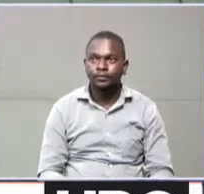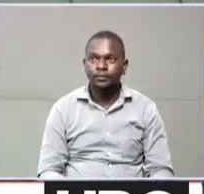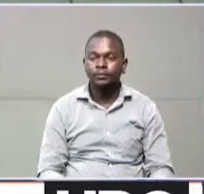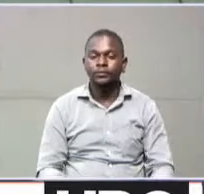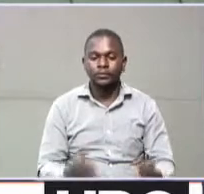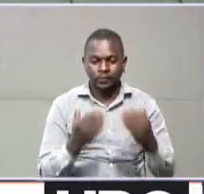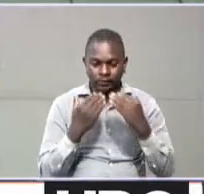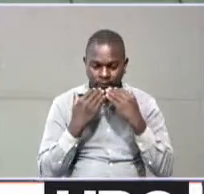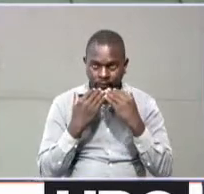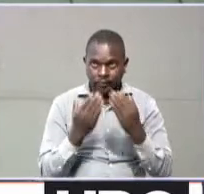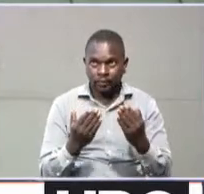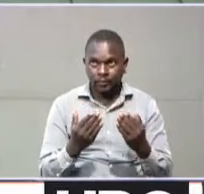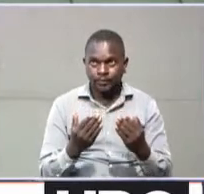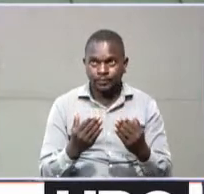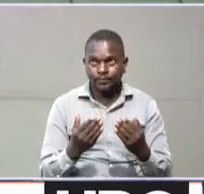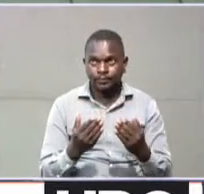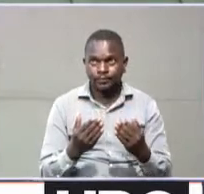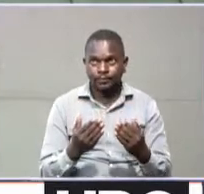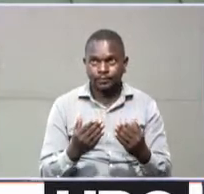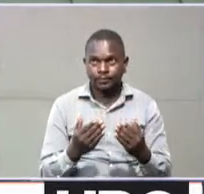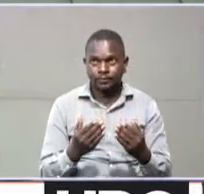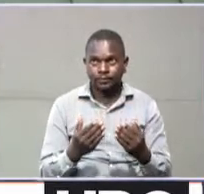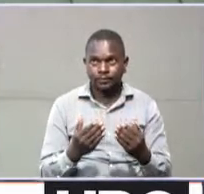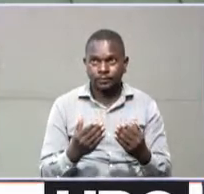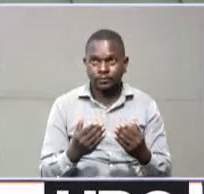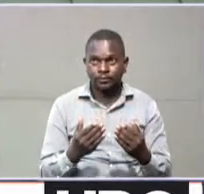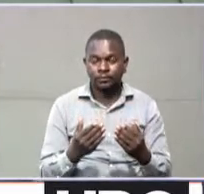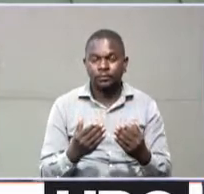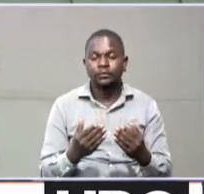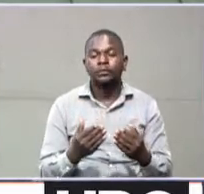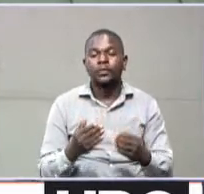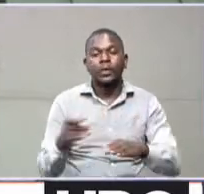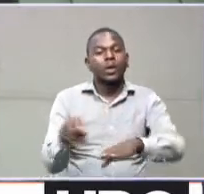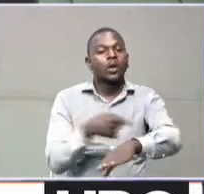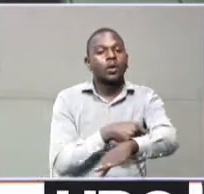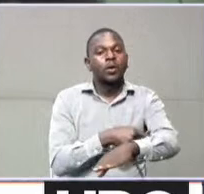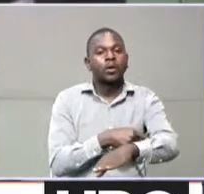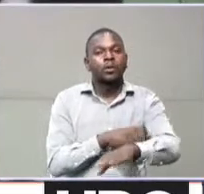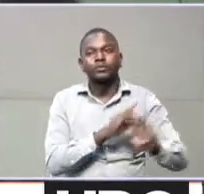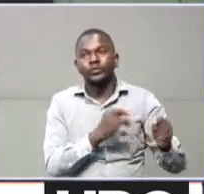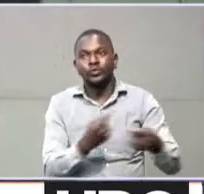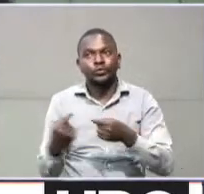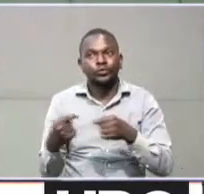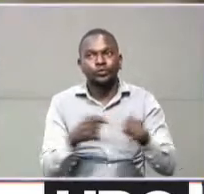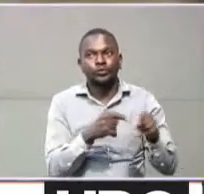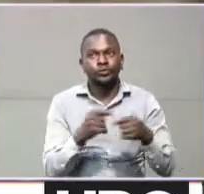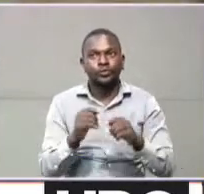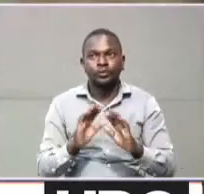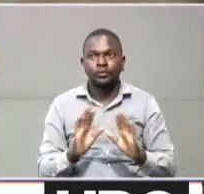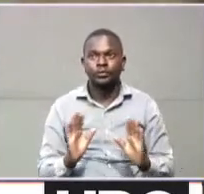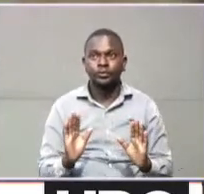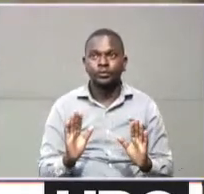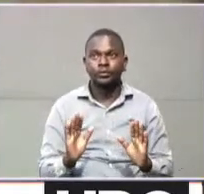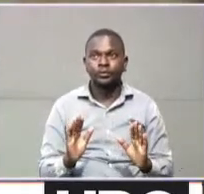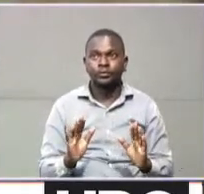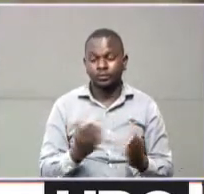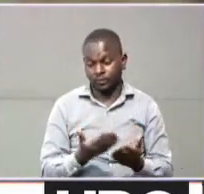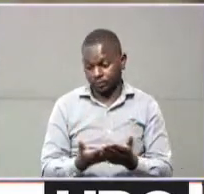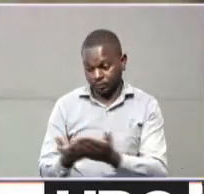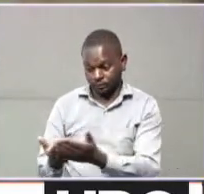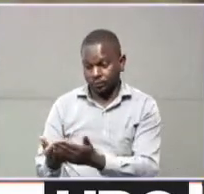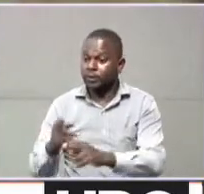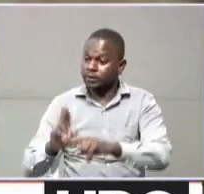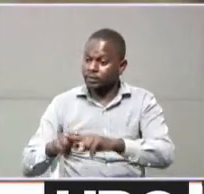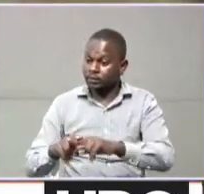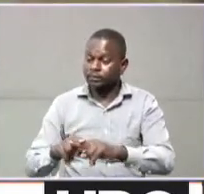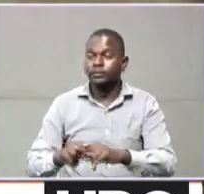thank you honorable police this shouldn't take us long oh will you finish take take yourself